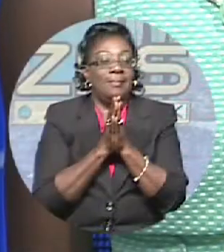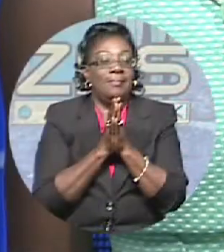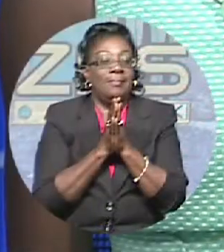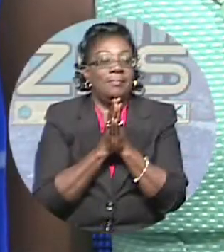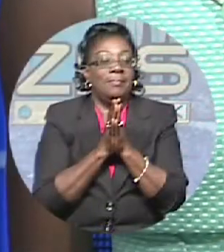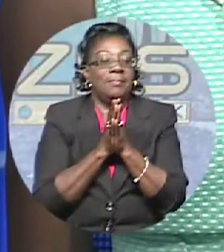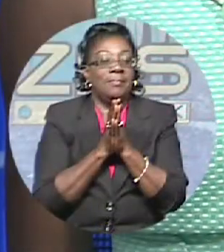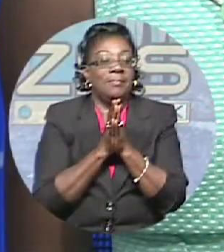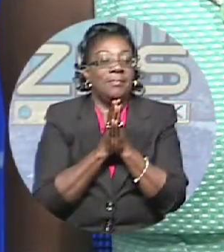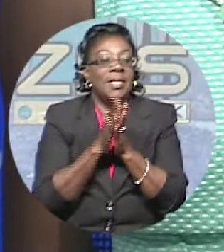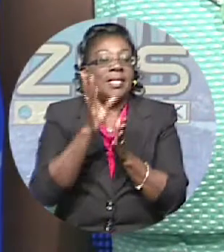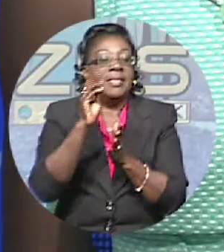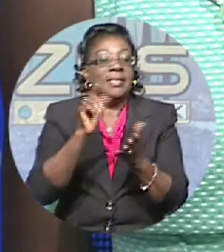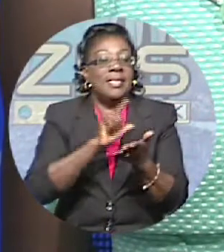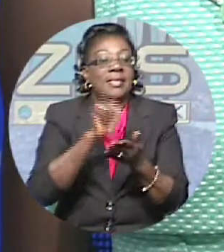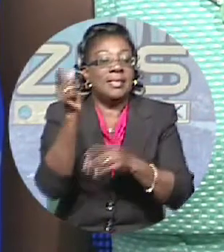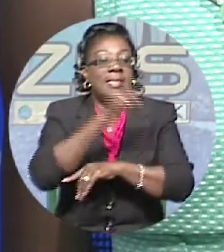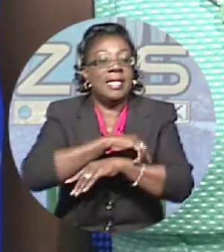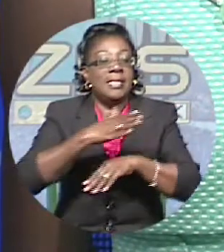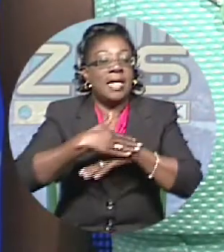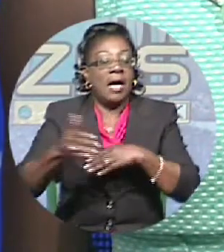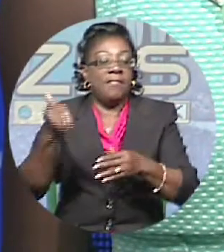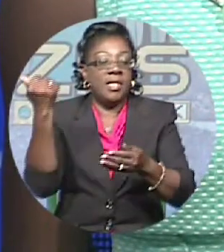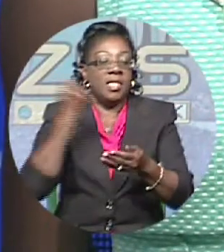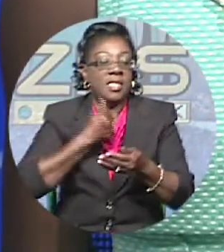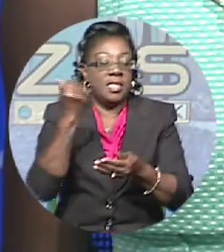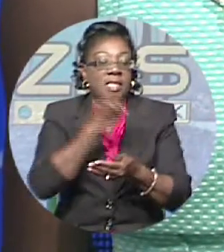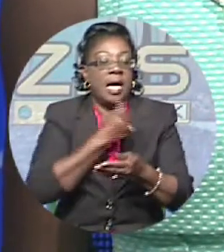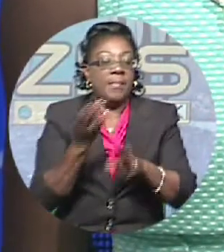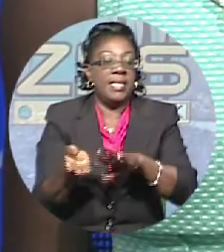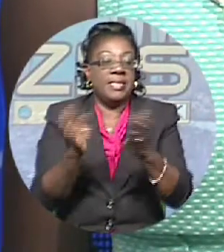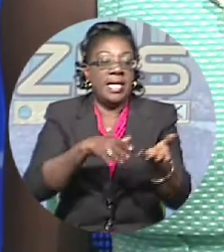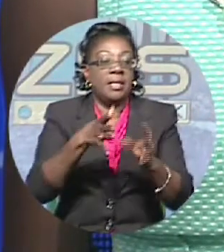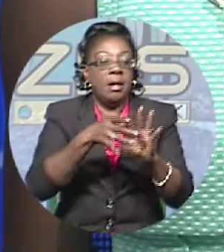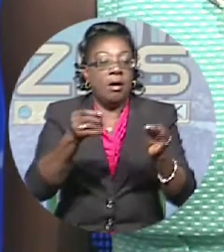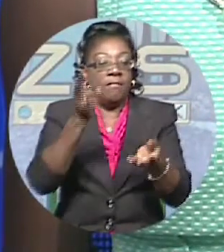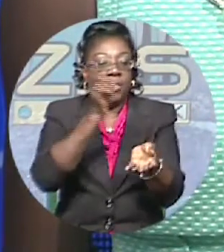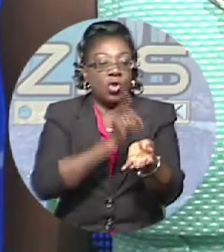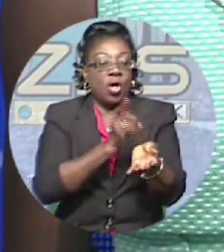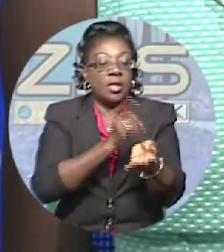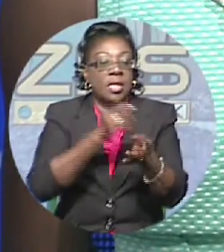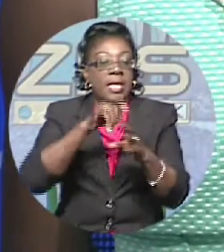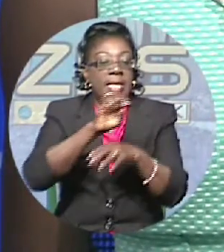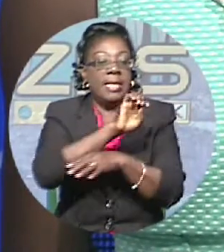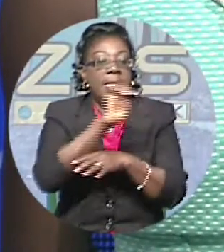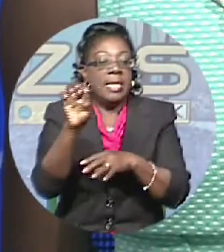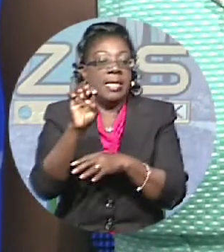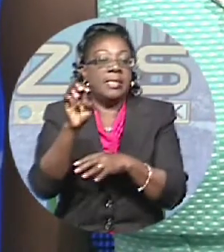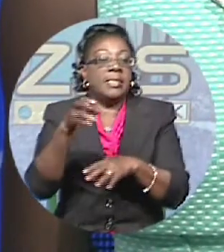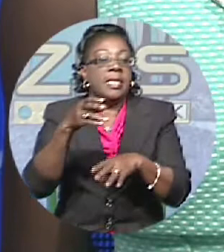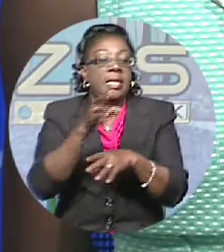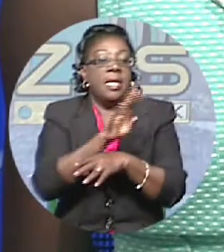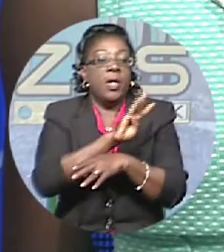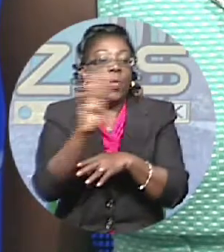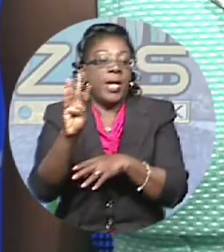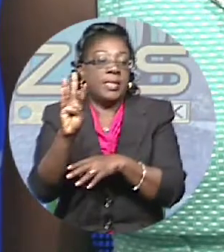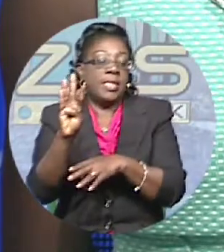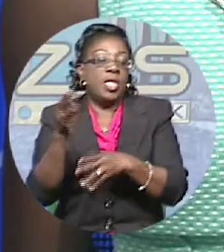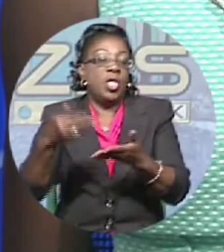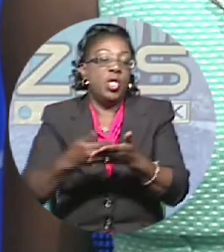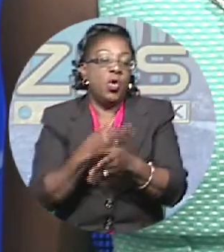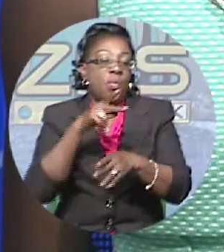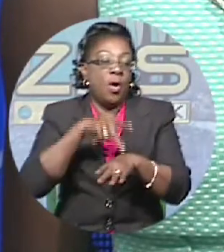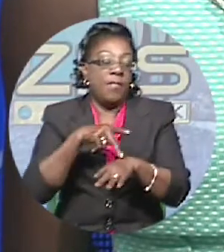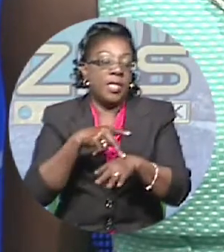Welcome back. 6 days after the brutal stabbing death of Australian podiatrist Dr. Philip Vasili at his posh mansion in Western New